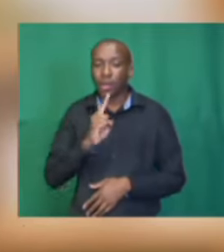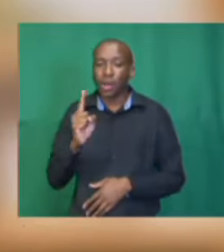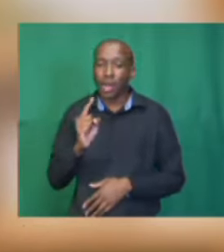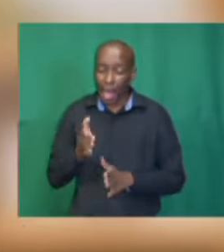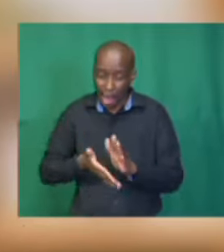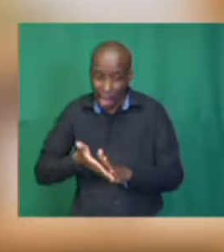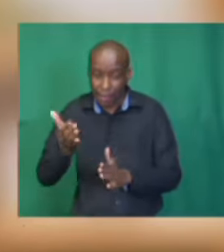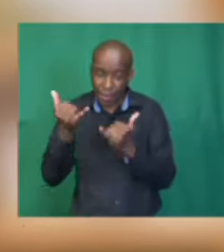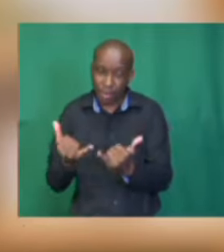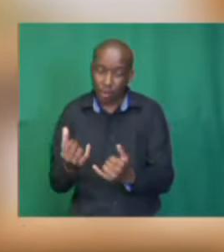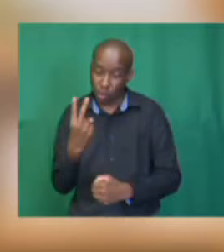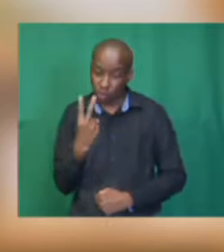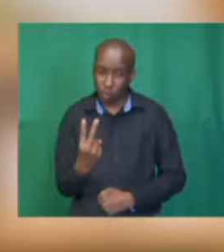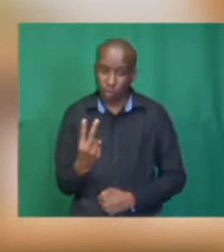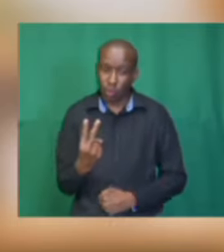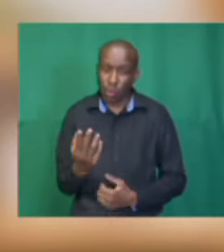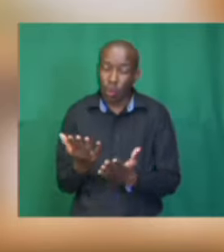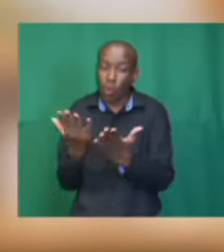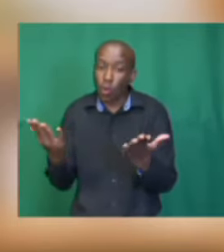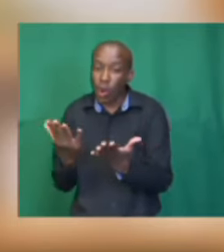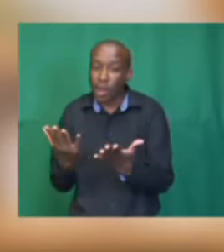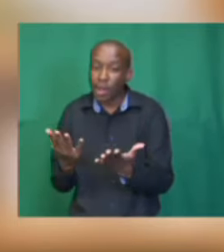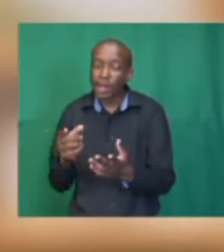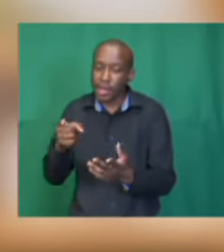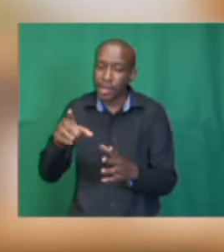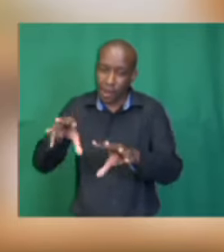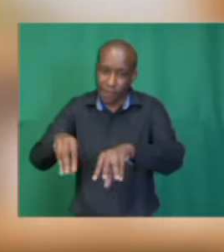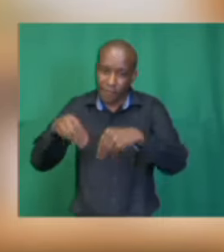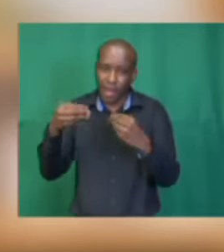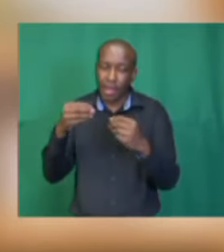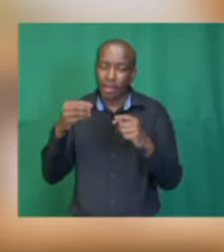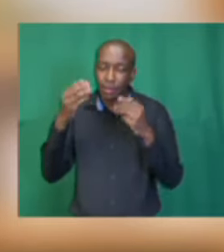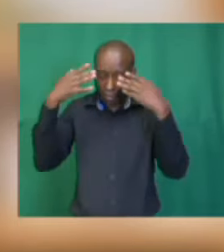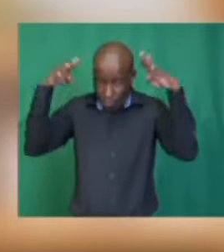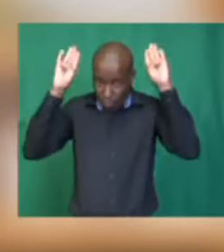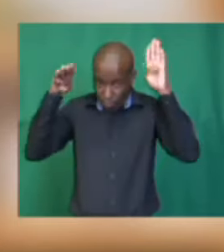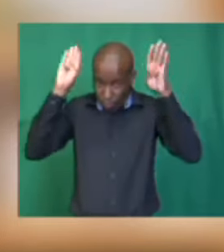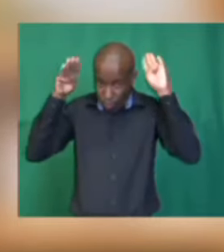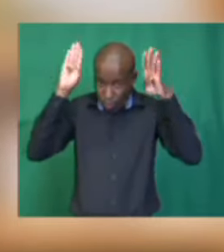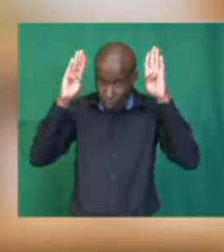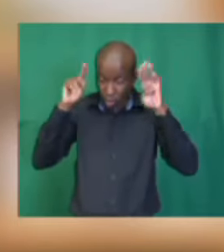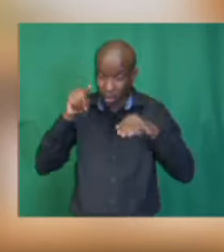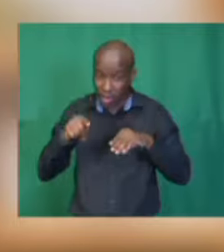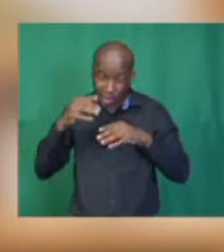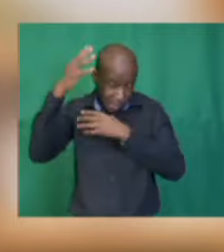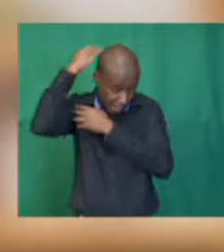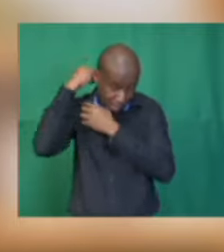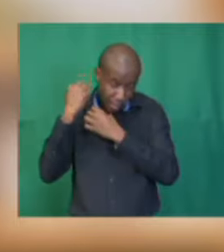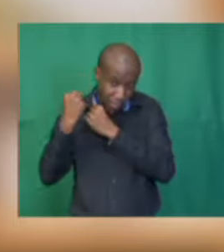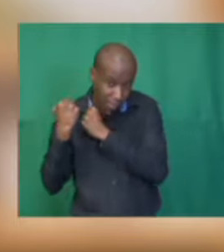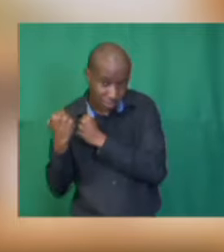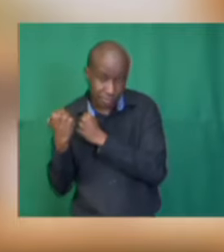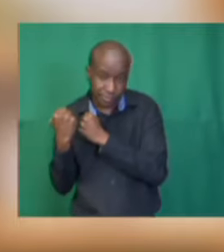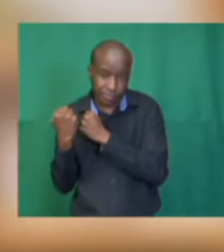the village opposite, where you will find a colt tied. It is a young colt that has